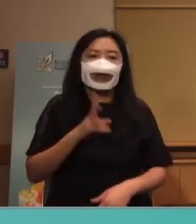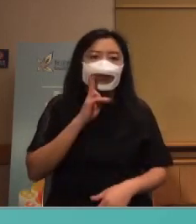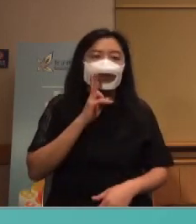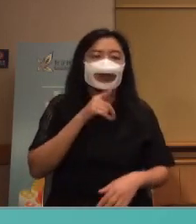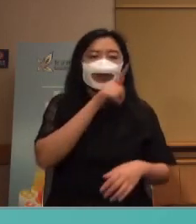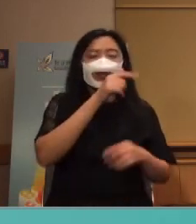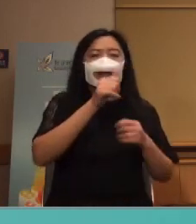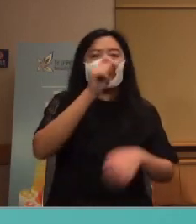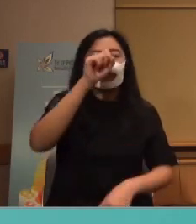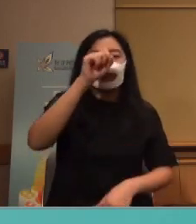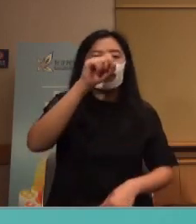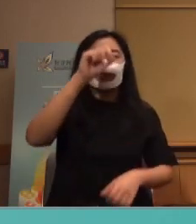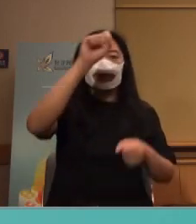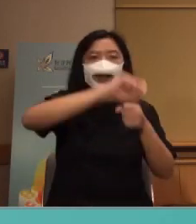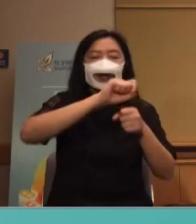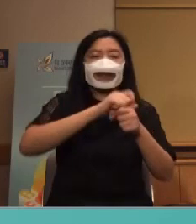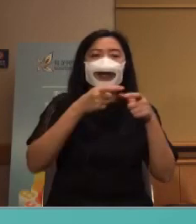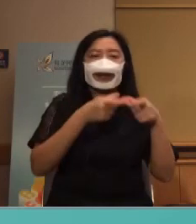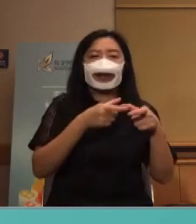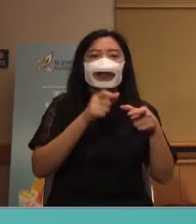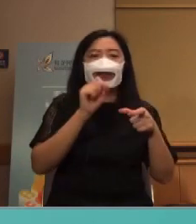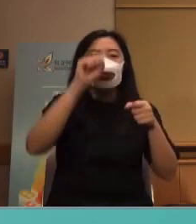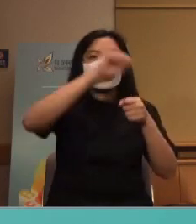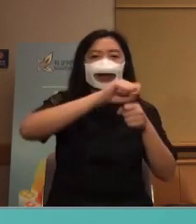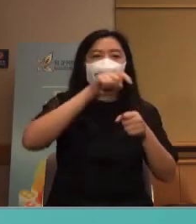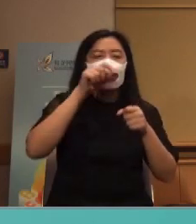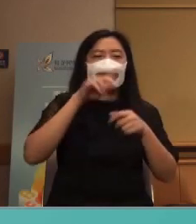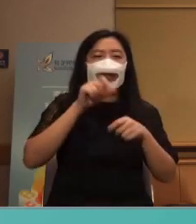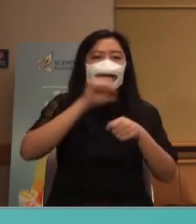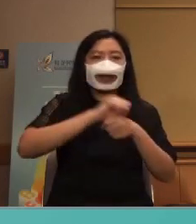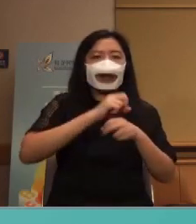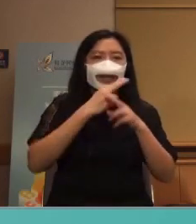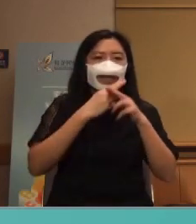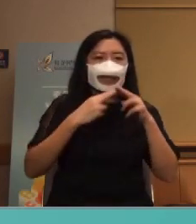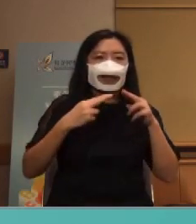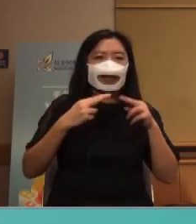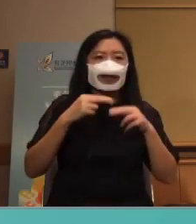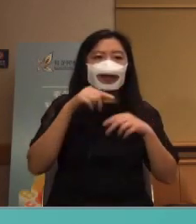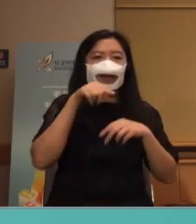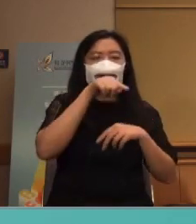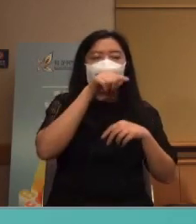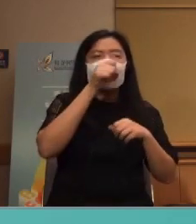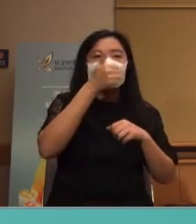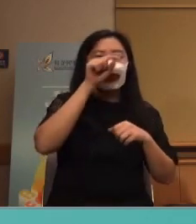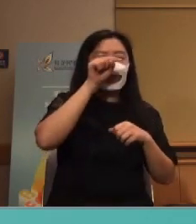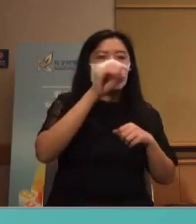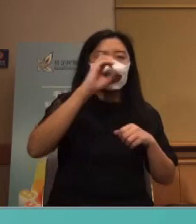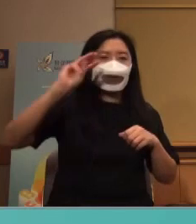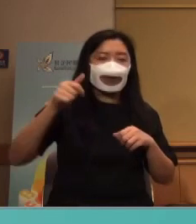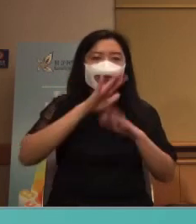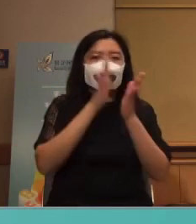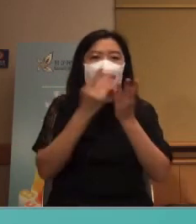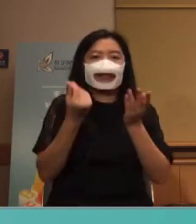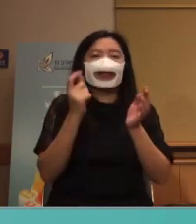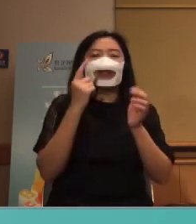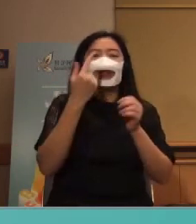cards. We've got Reap, which is a Hong Kong-based company, where you can just actually deposit your crypto into it, and then it'll automatically convert as a